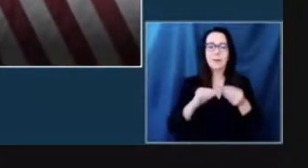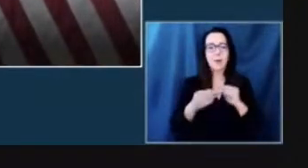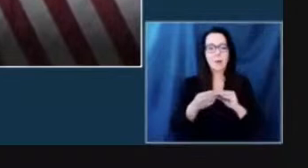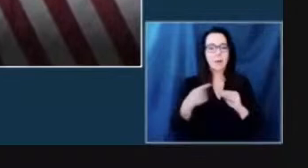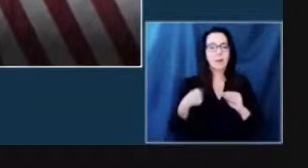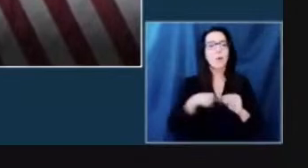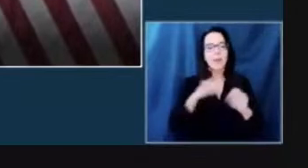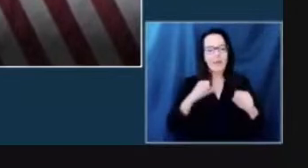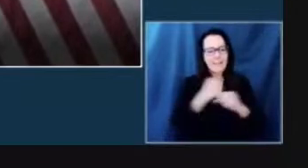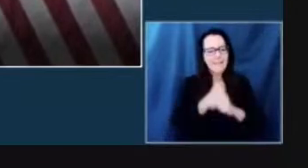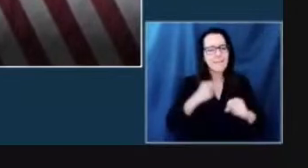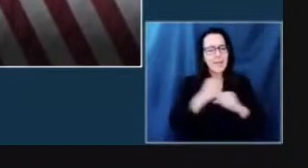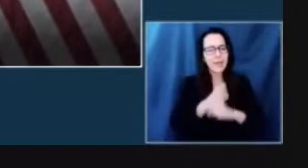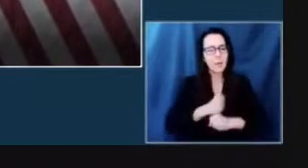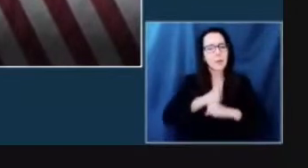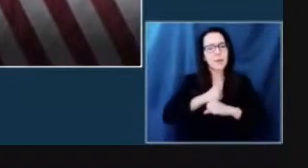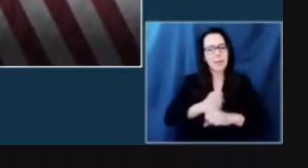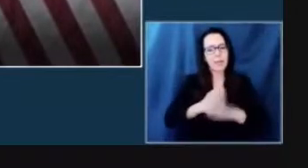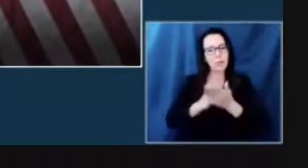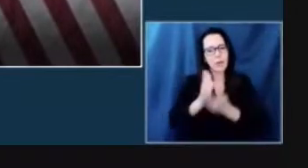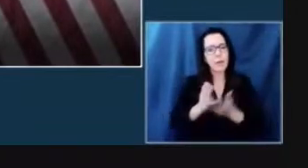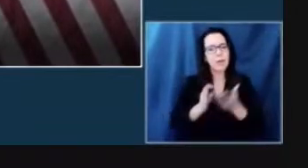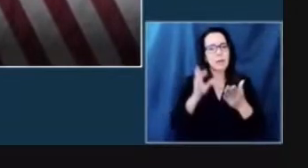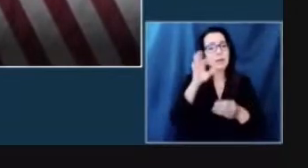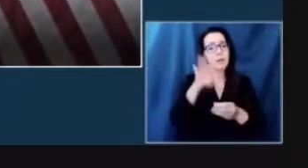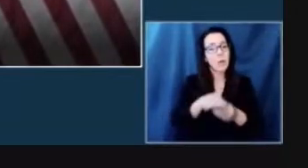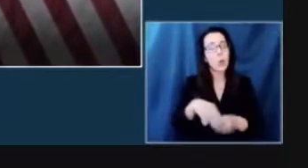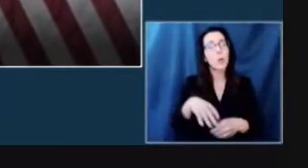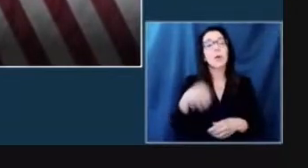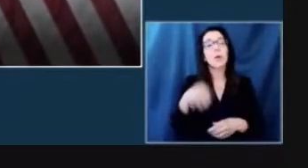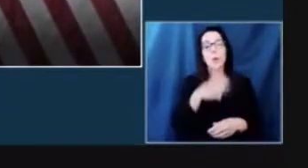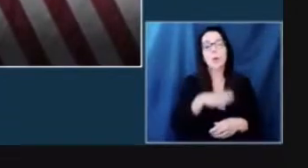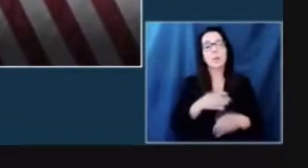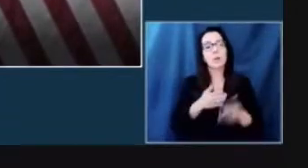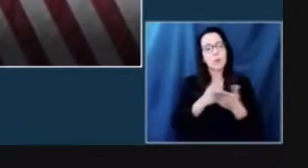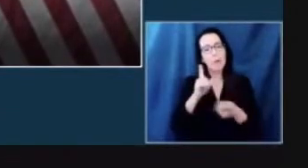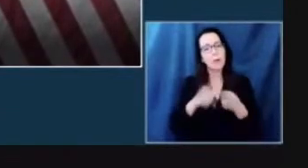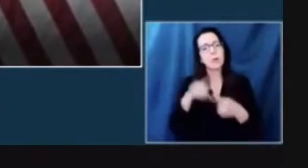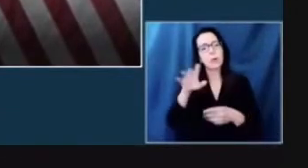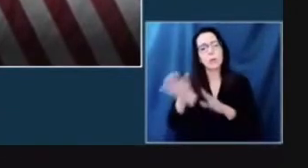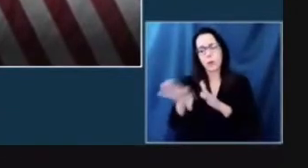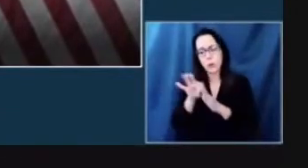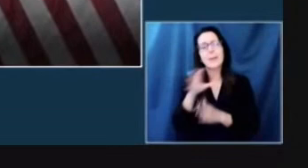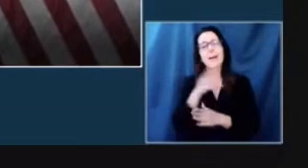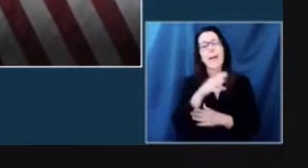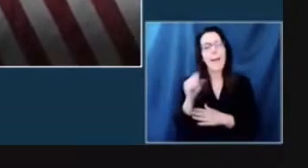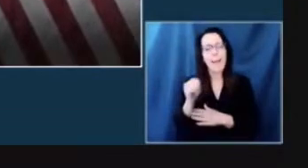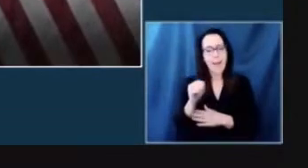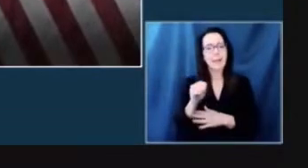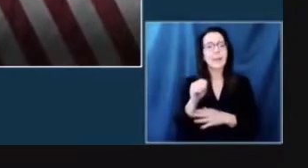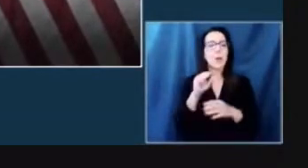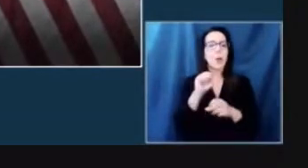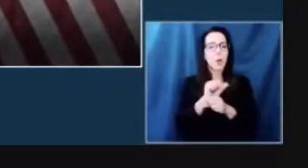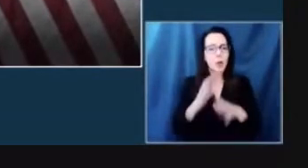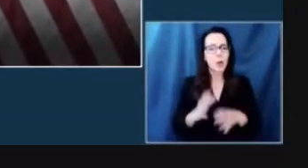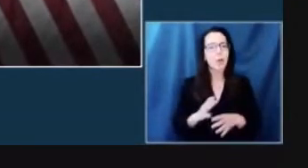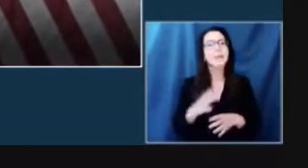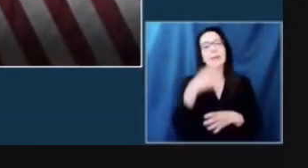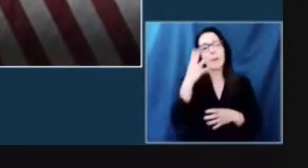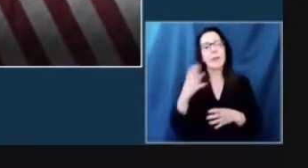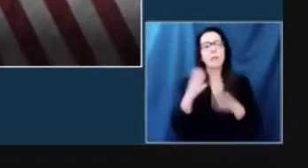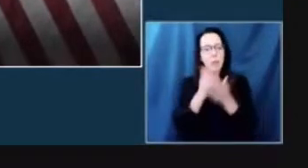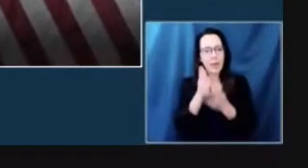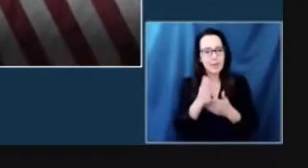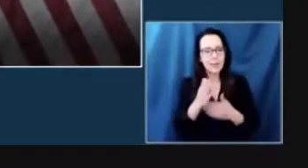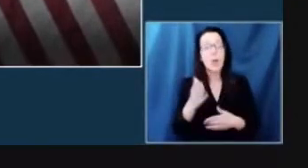to protect the right to vote, a woman's right to choose, and the rights of workers and immigrants. And in California, we know the climate